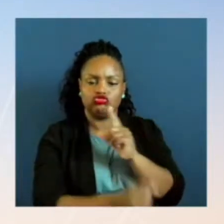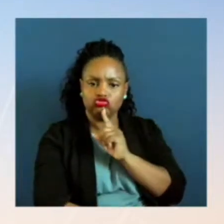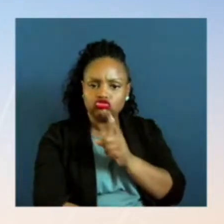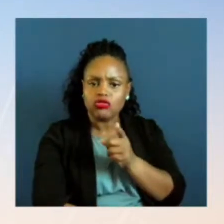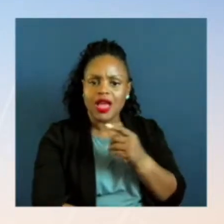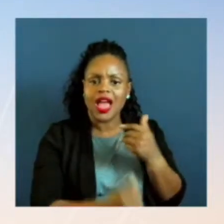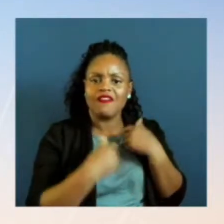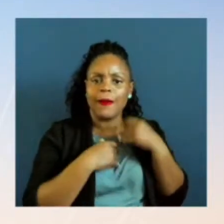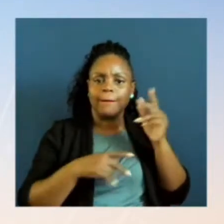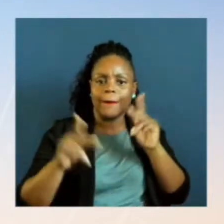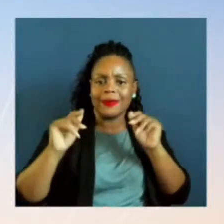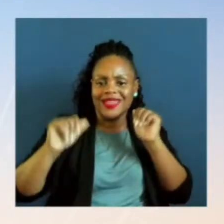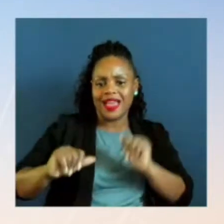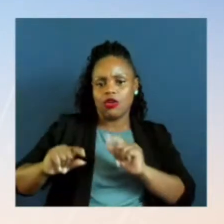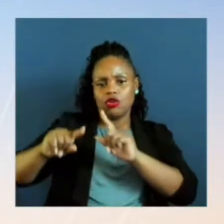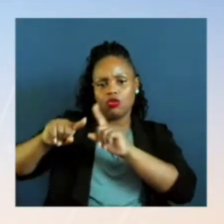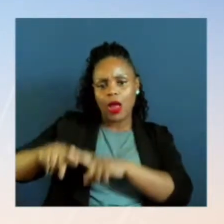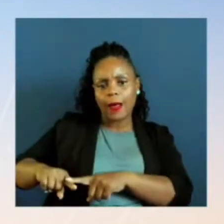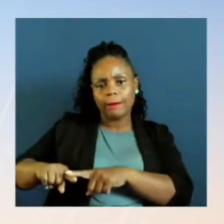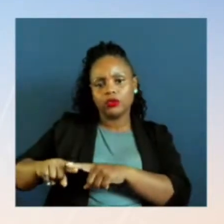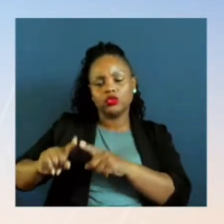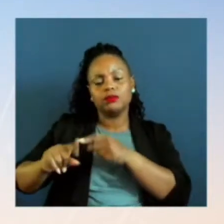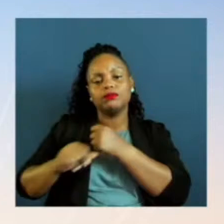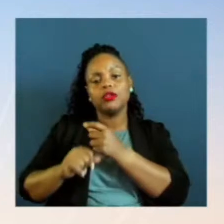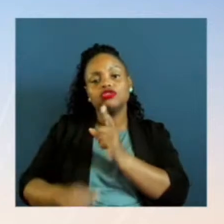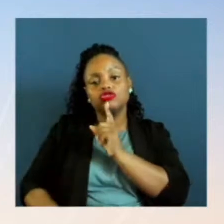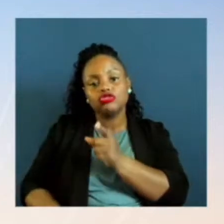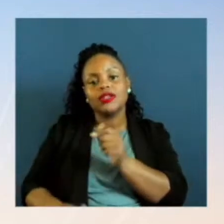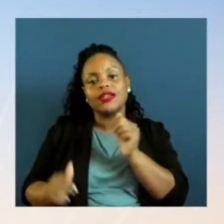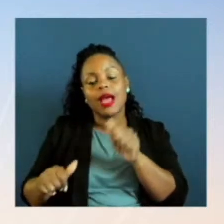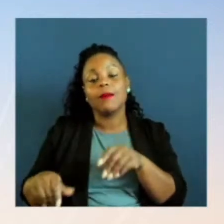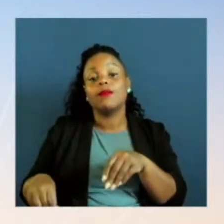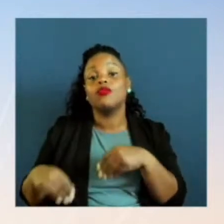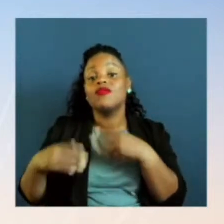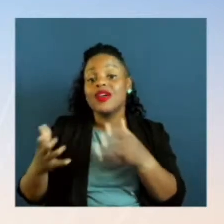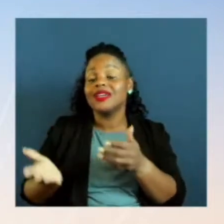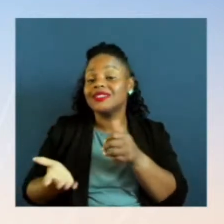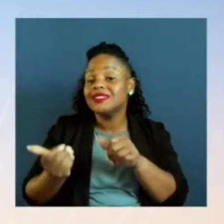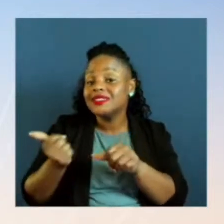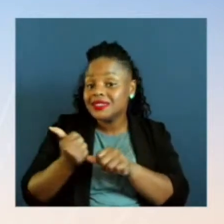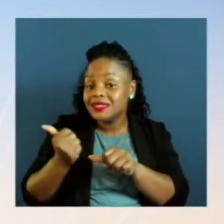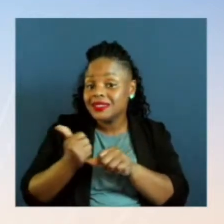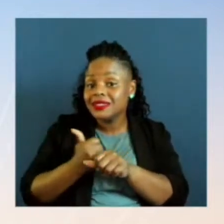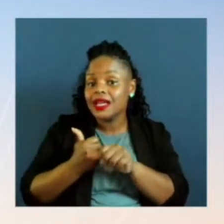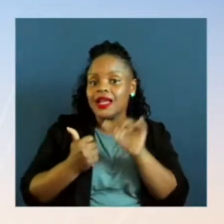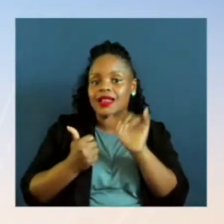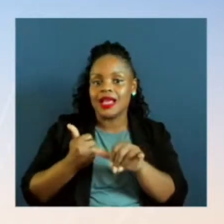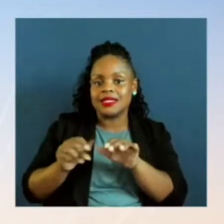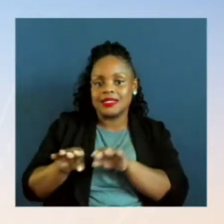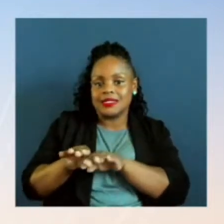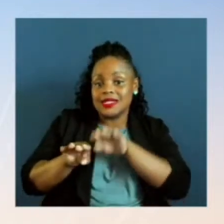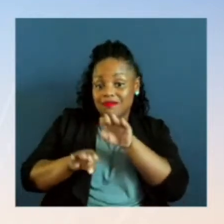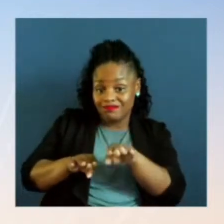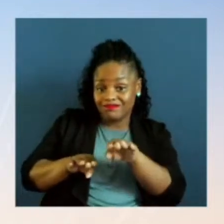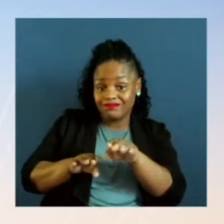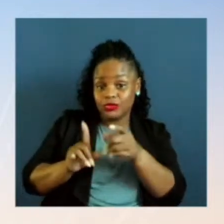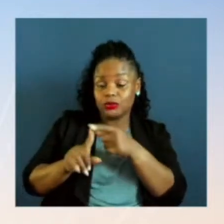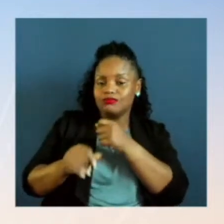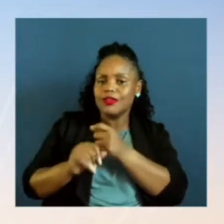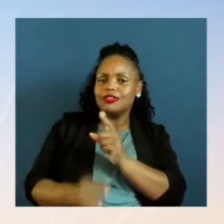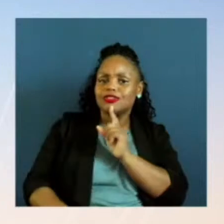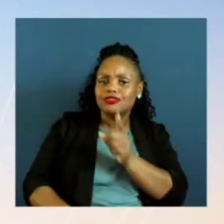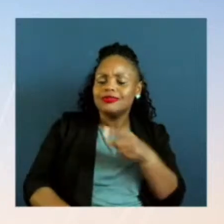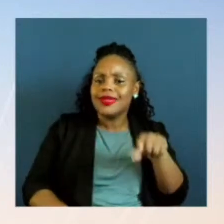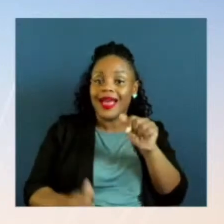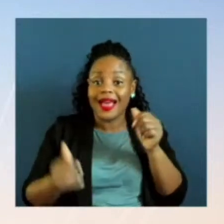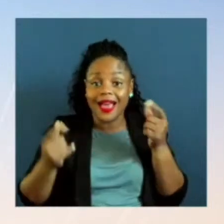provide this assistance. And that was a step we took to ensure that. One of the pieces we've talked about a bit in here is the importance of